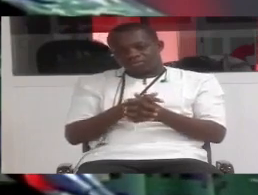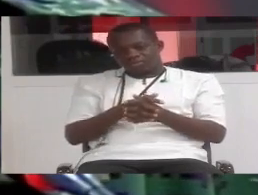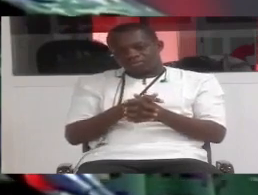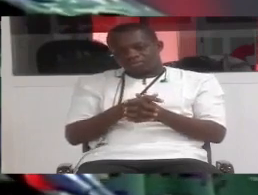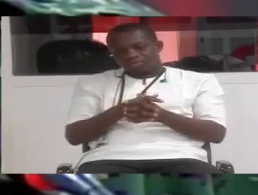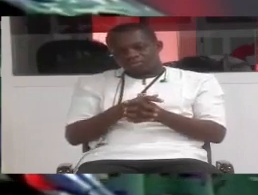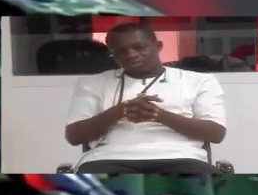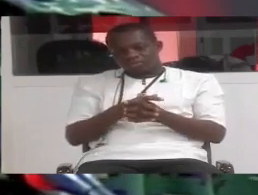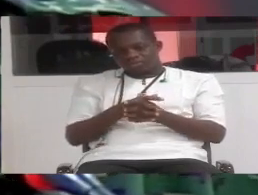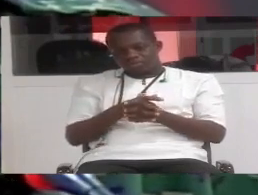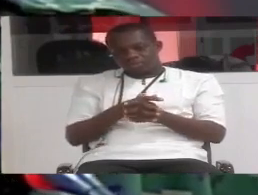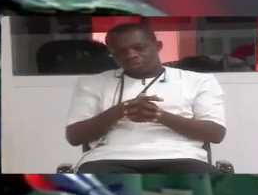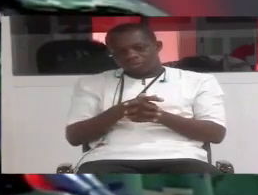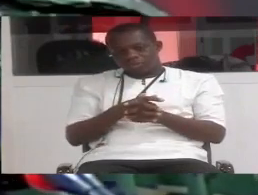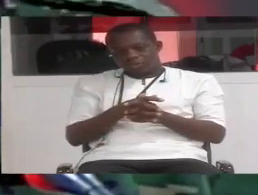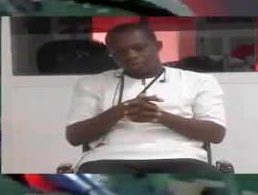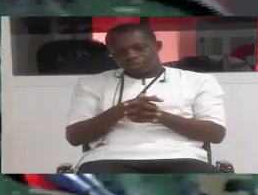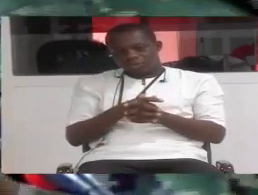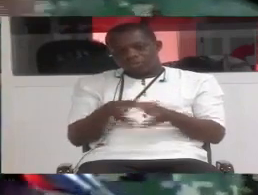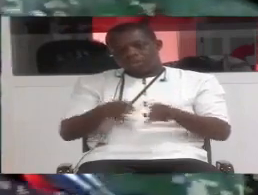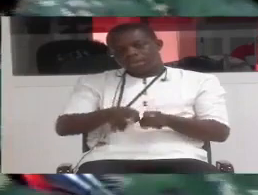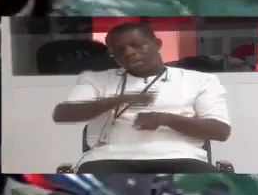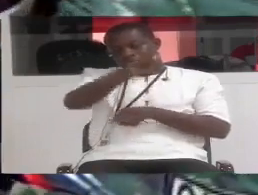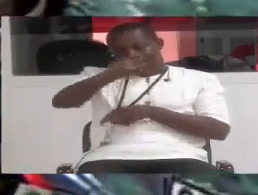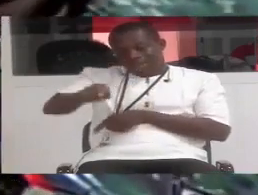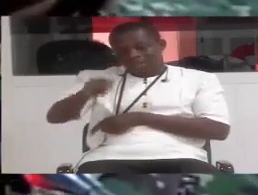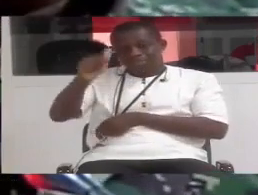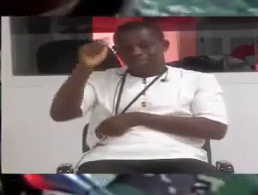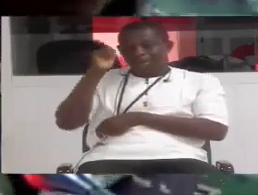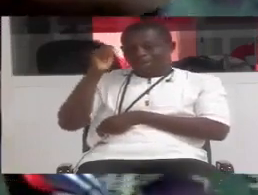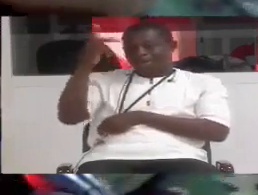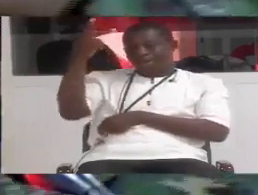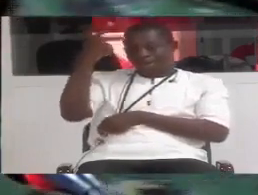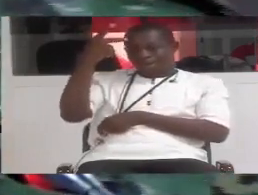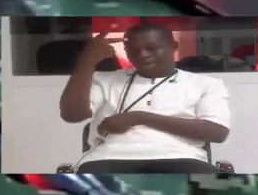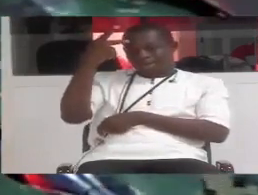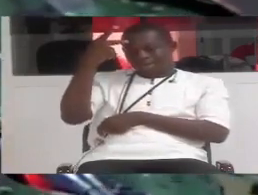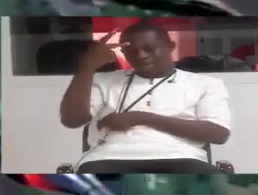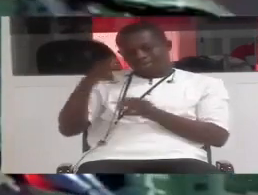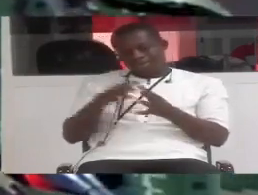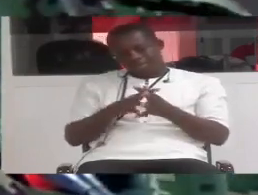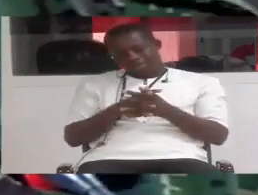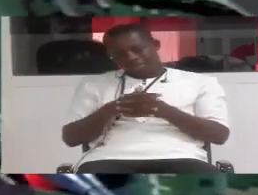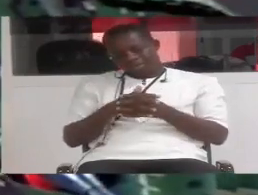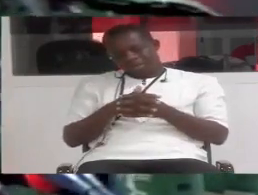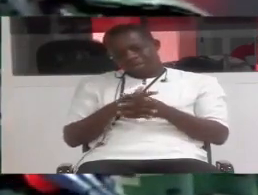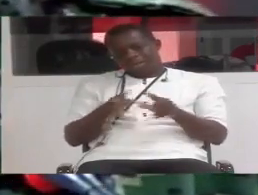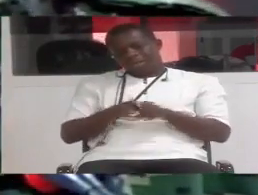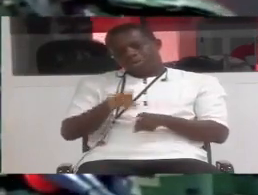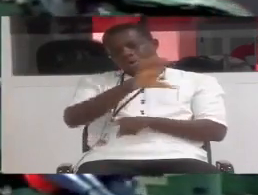Yaya Jammeh fan la nekk garden mu ngi ci gannaaw kanilay the garden is behind kanilay kër